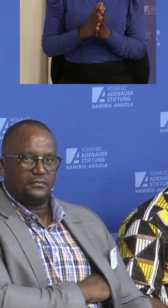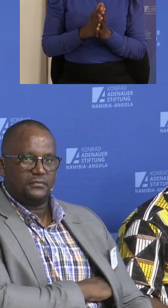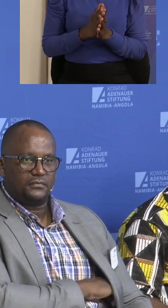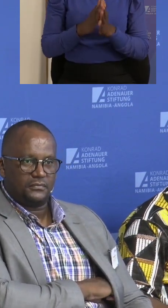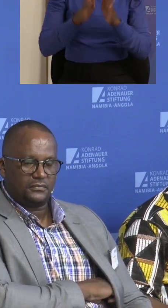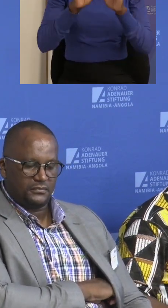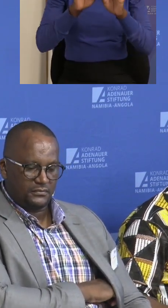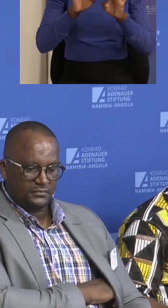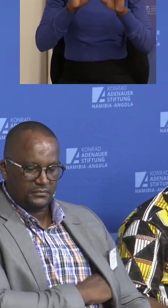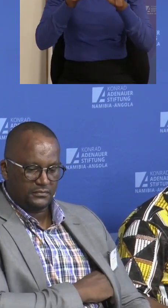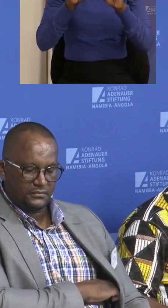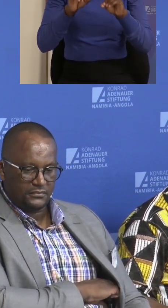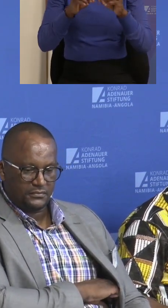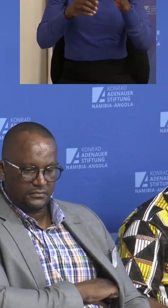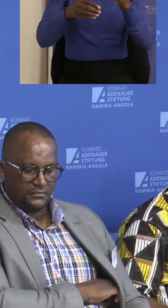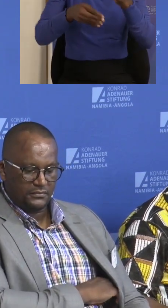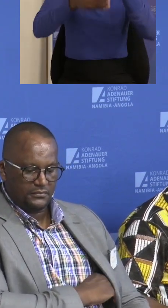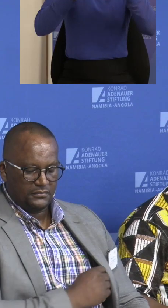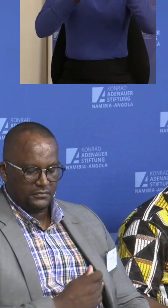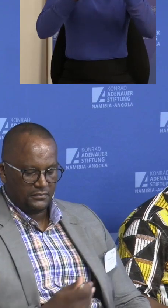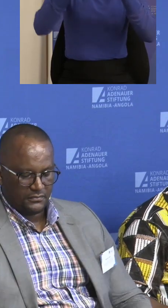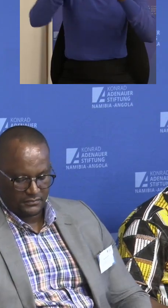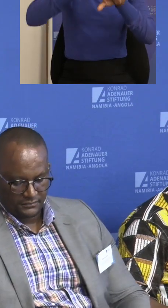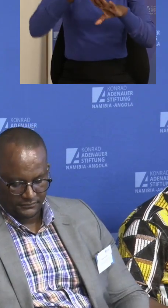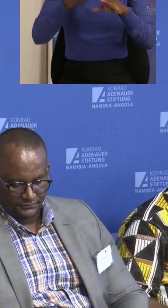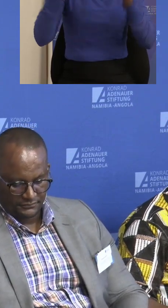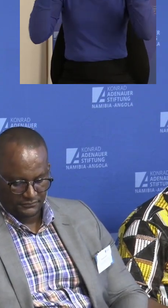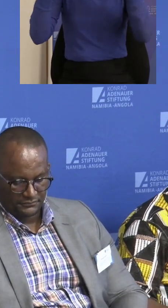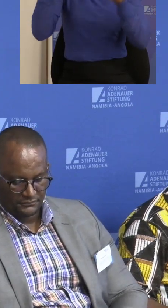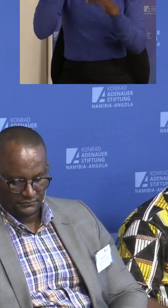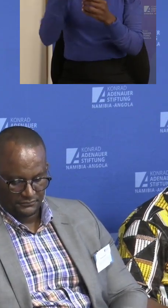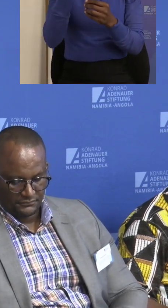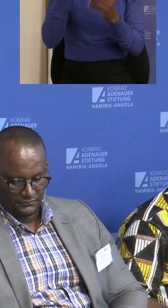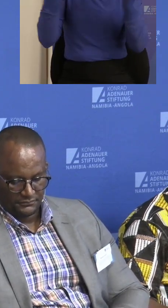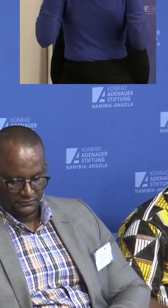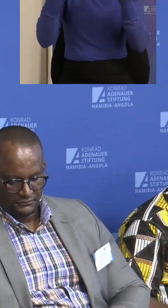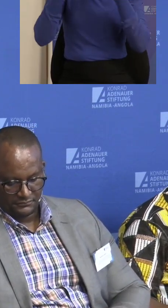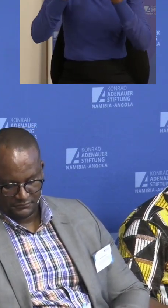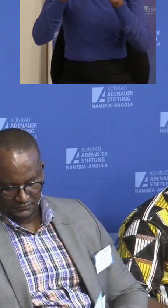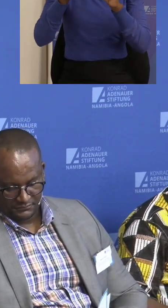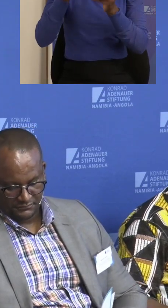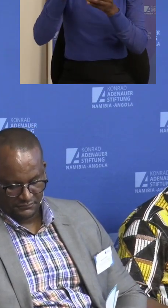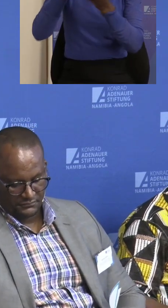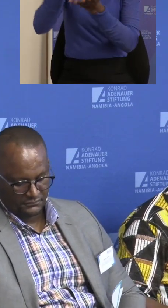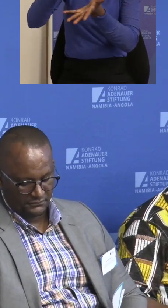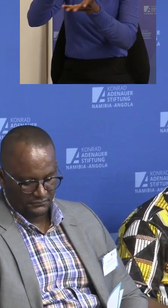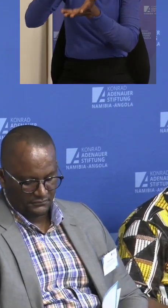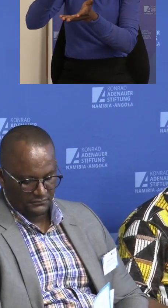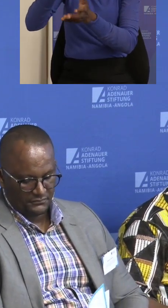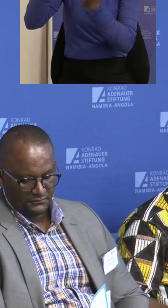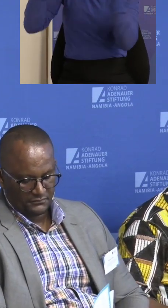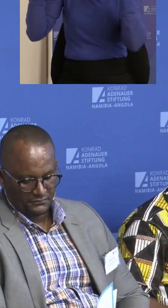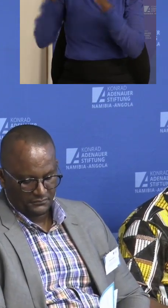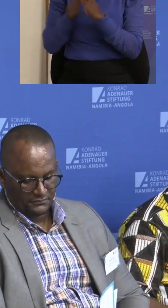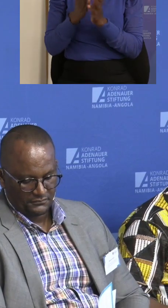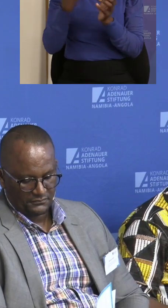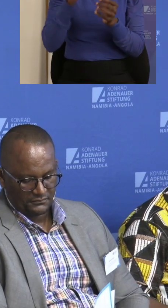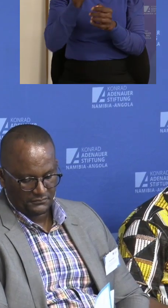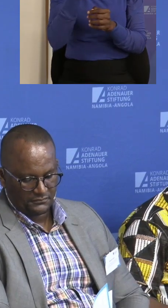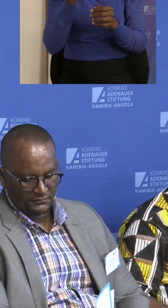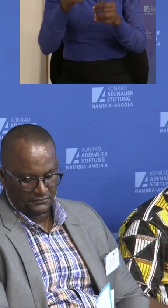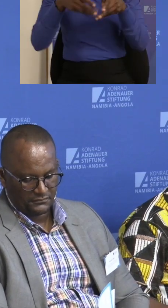education in generally. So to say, university is not the only way to study. And one cannot emphasize